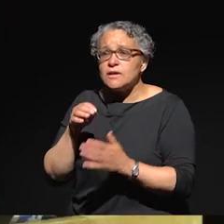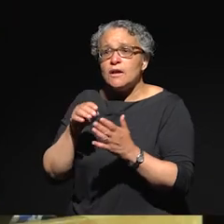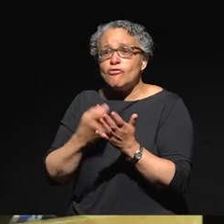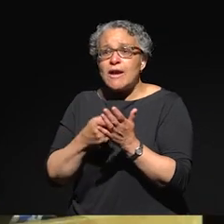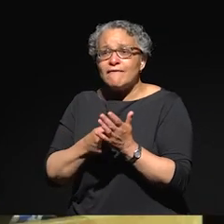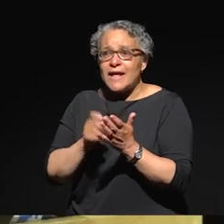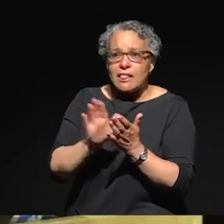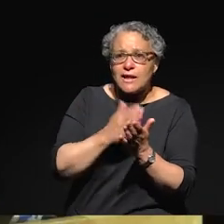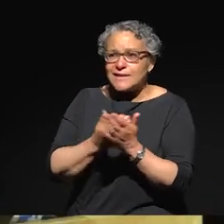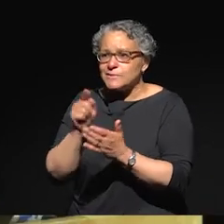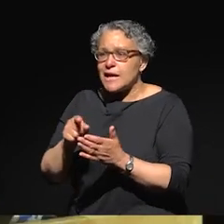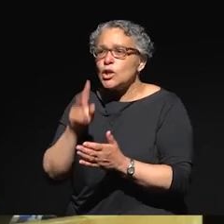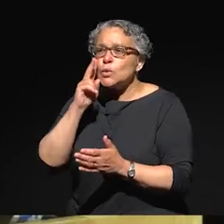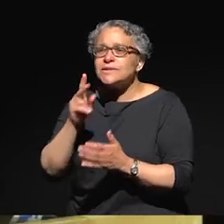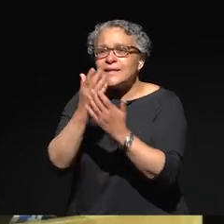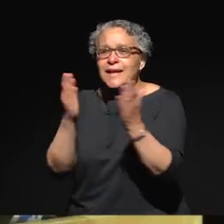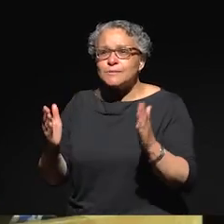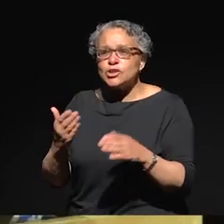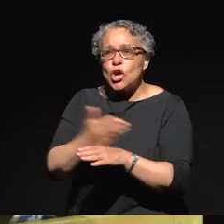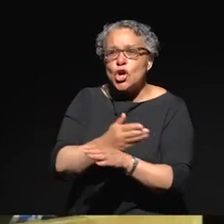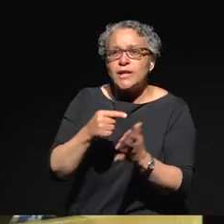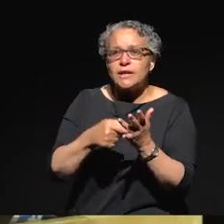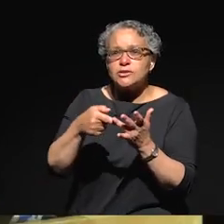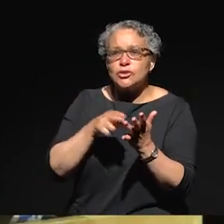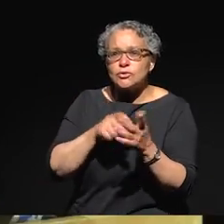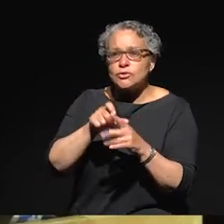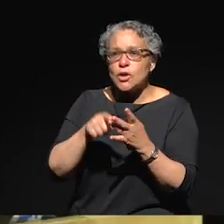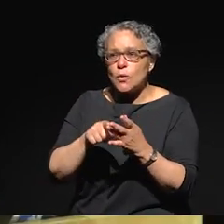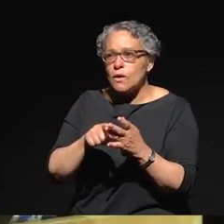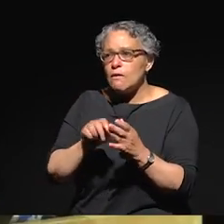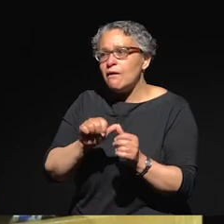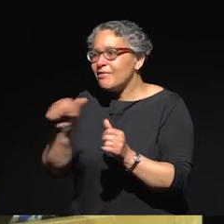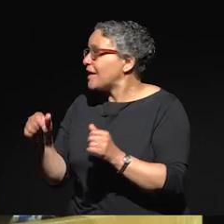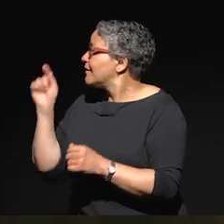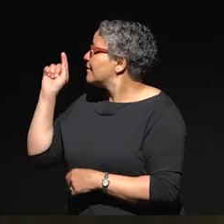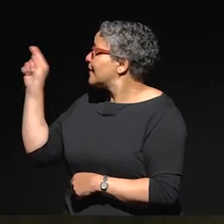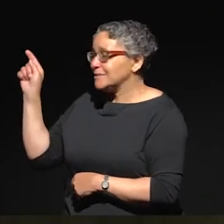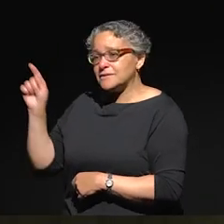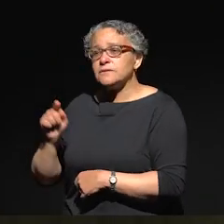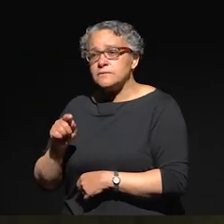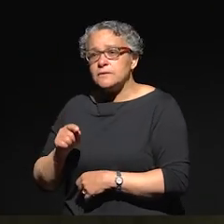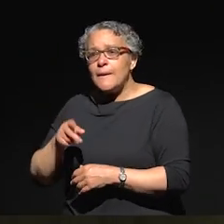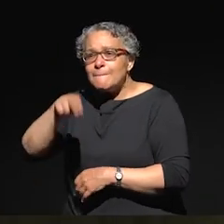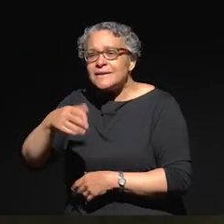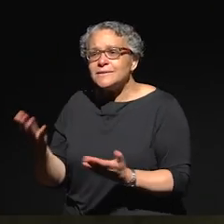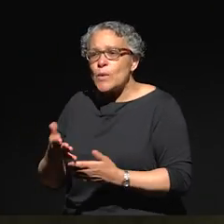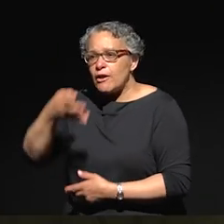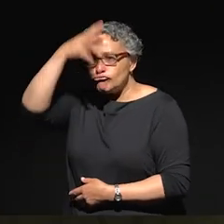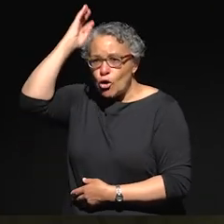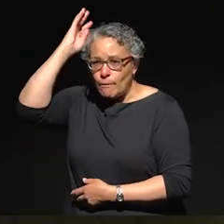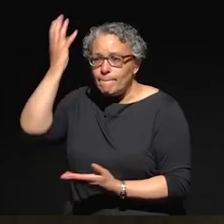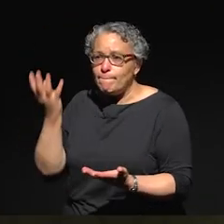that. And you can see in the exhibition, we have an earlier tondo painting by him, and then we have this, which is painted in Rome, but surely for a Florentine client, because it's